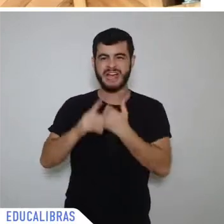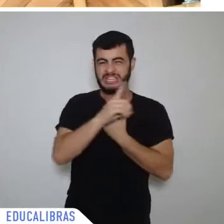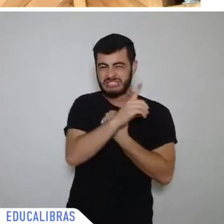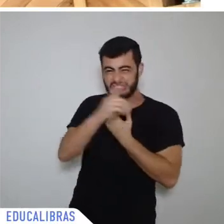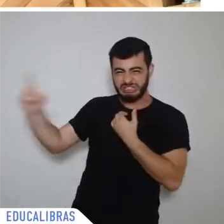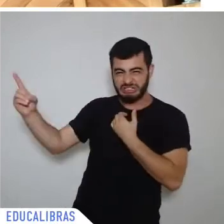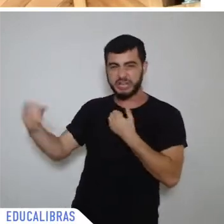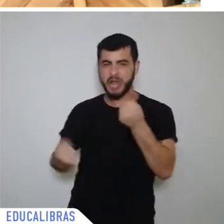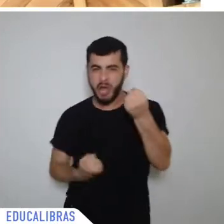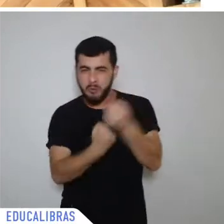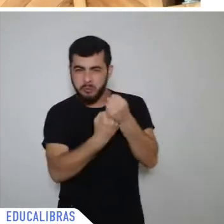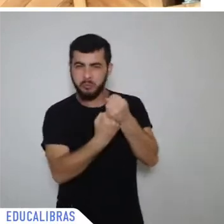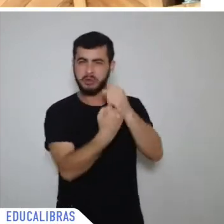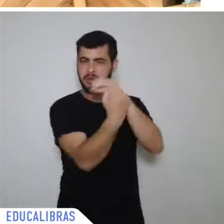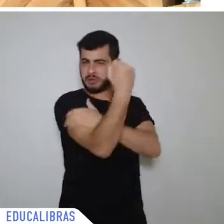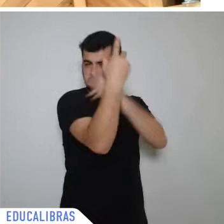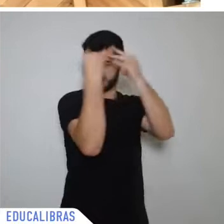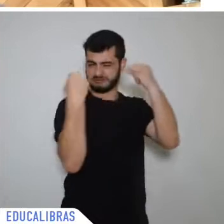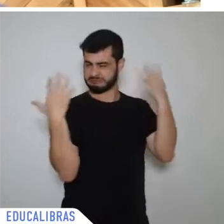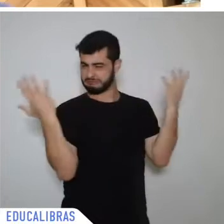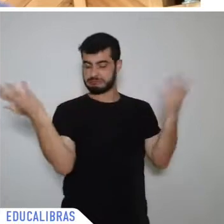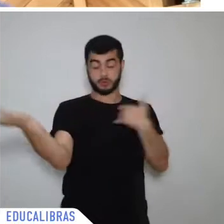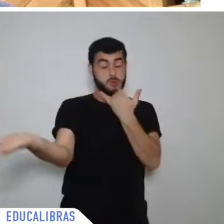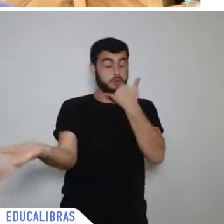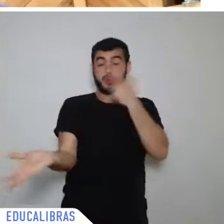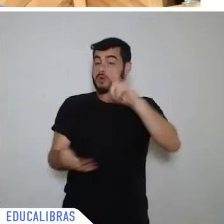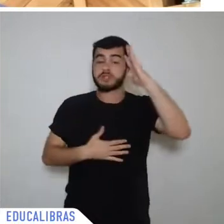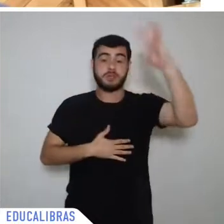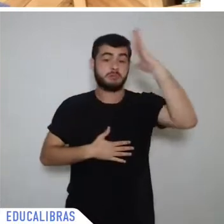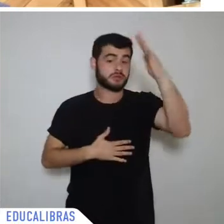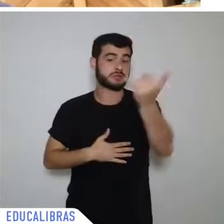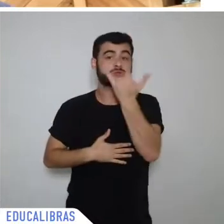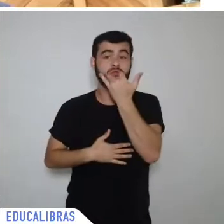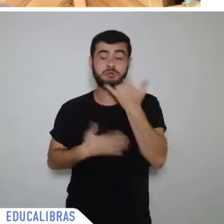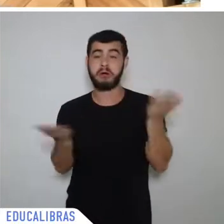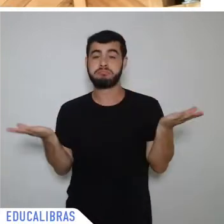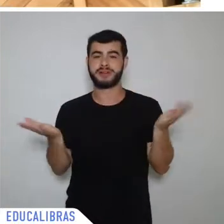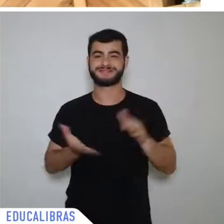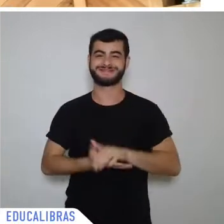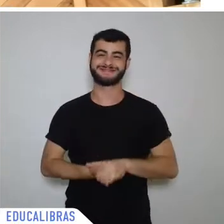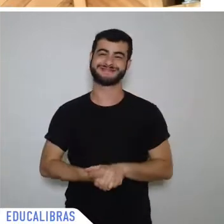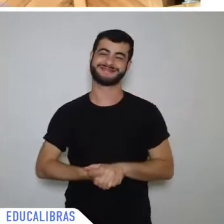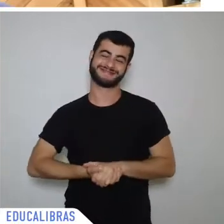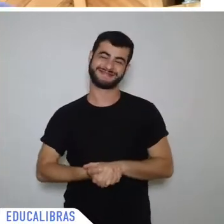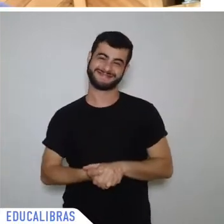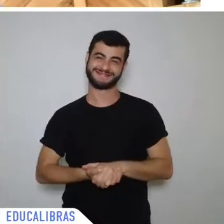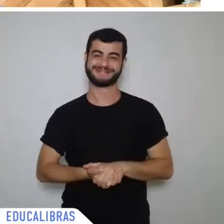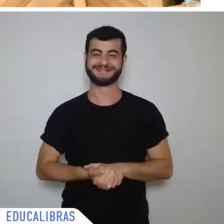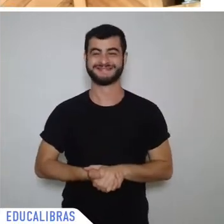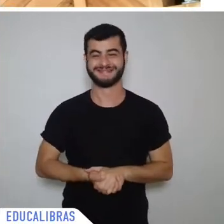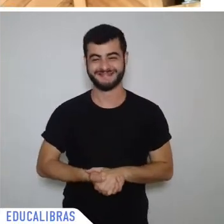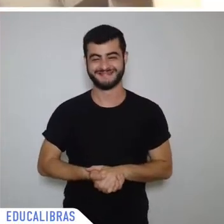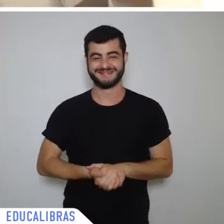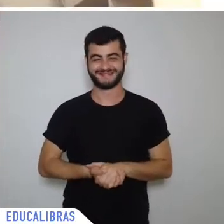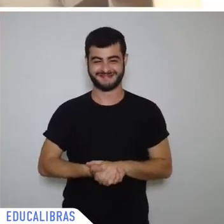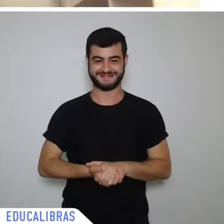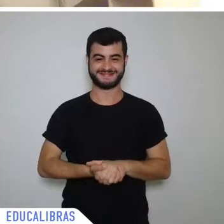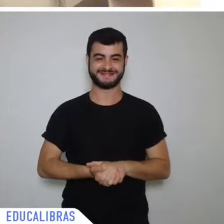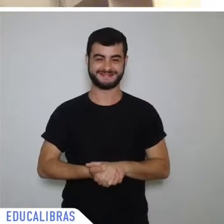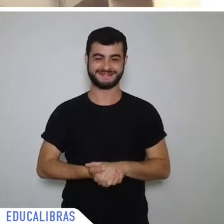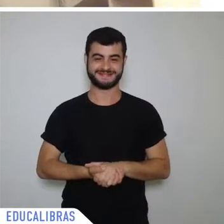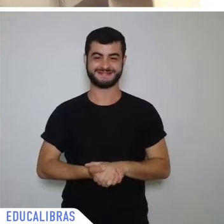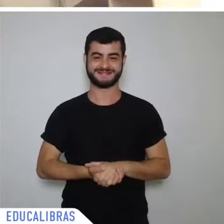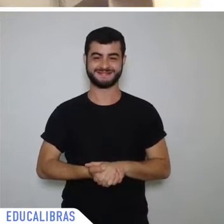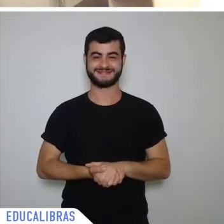this hypothesis of right-wing defending feminism. So I'll